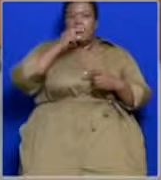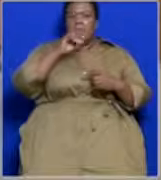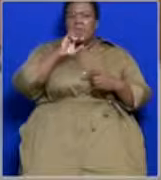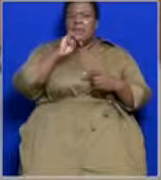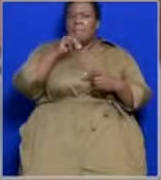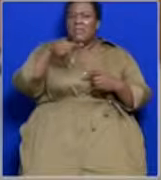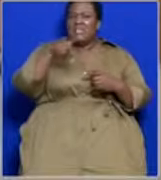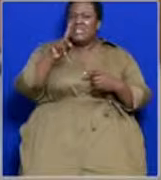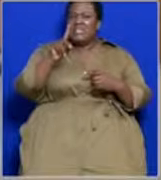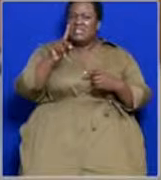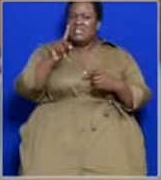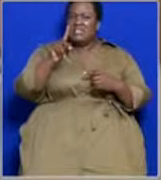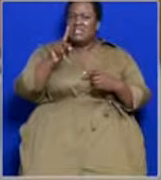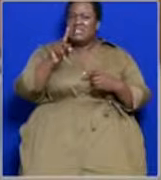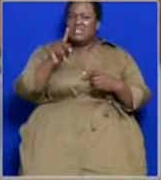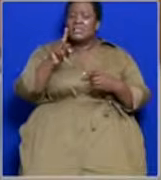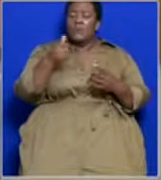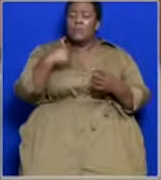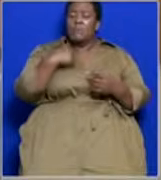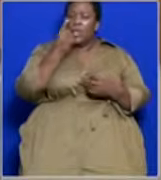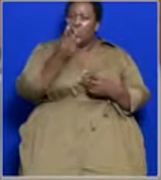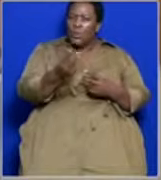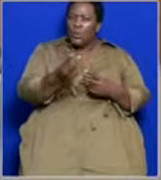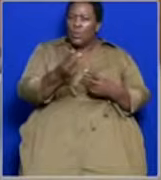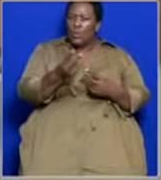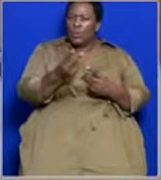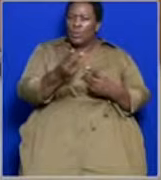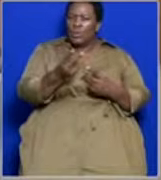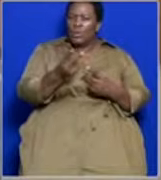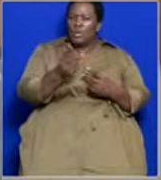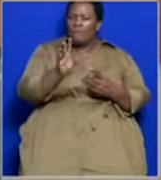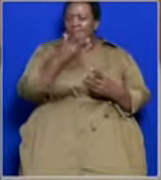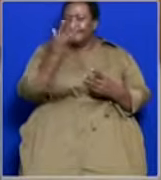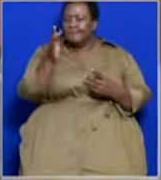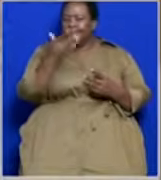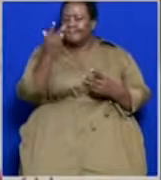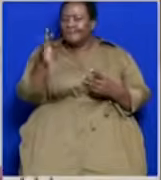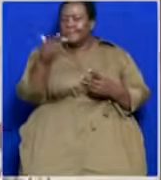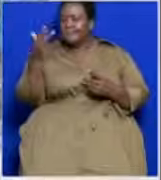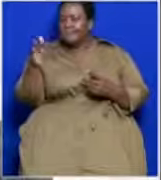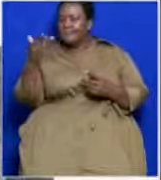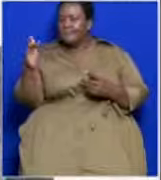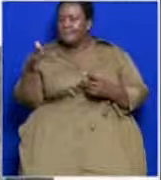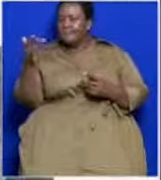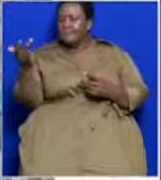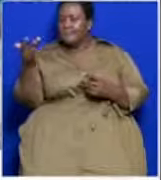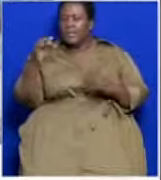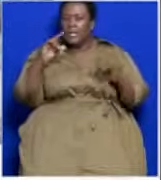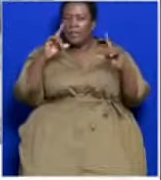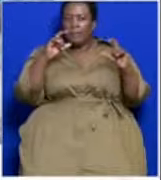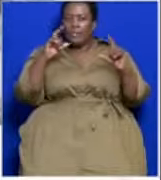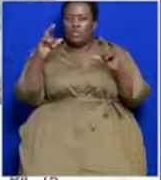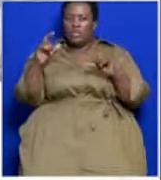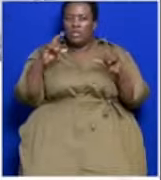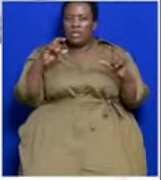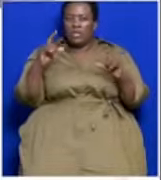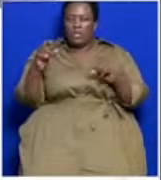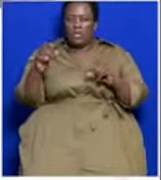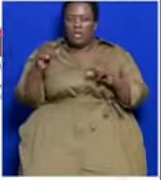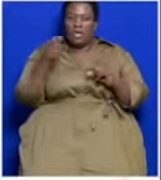When I looked through the pictures, and we can scroll through, consistently he seems to have his